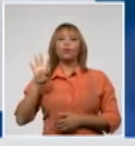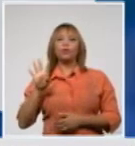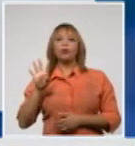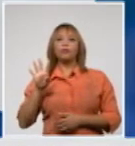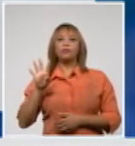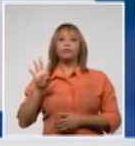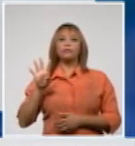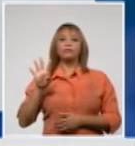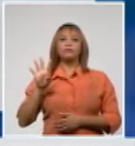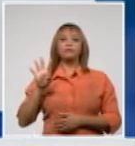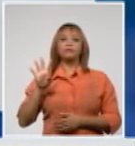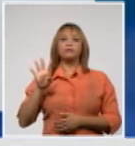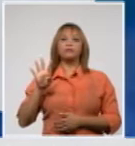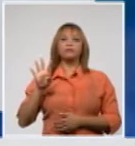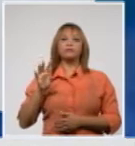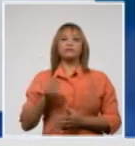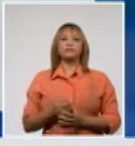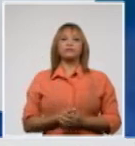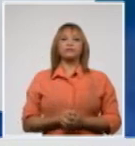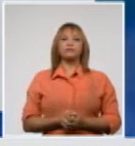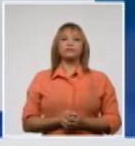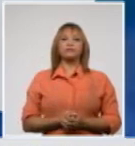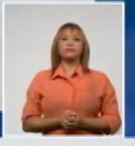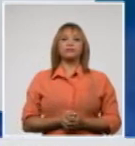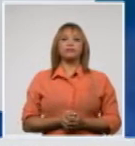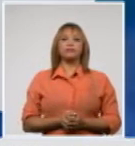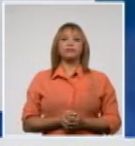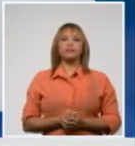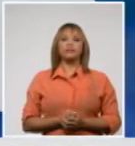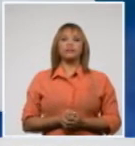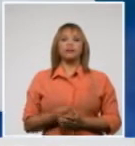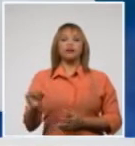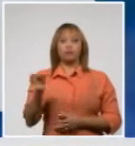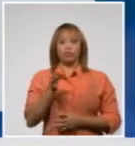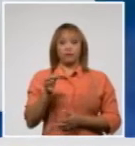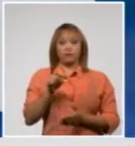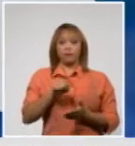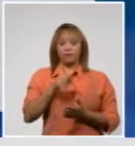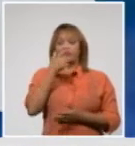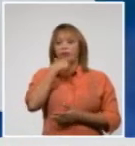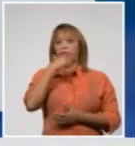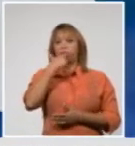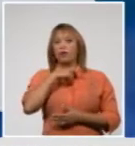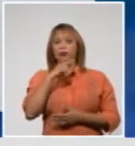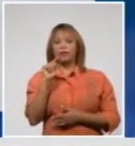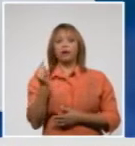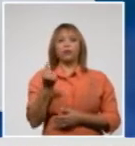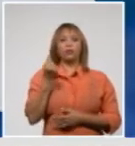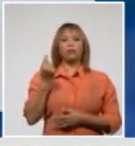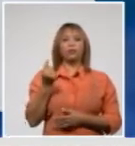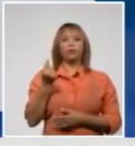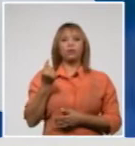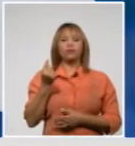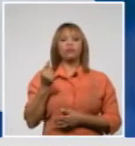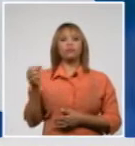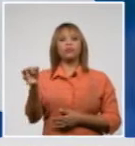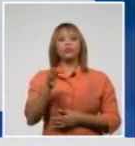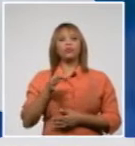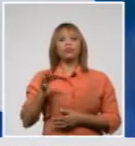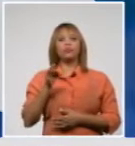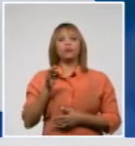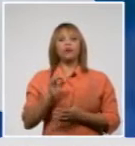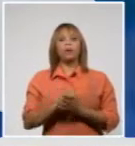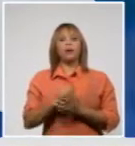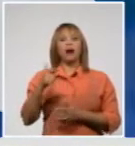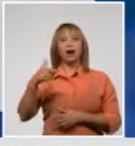from the municipalities of Ciego de Ávila with 4, Mahagua with 1, and Venezuela